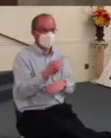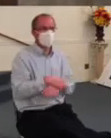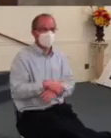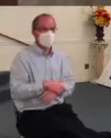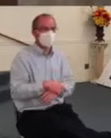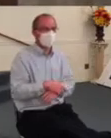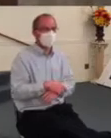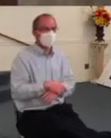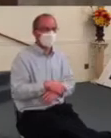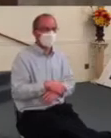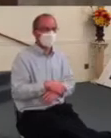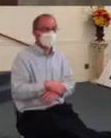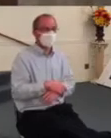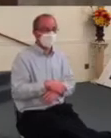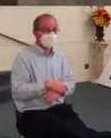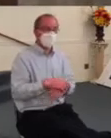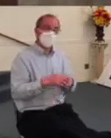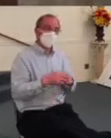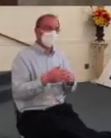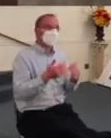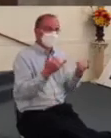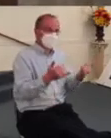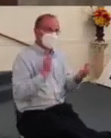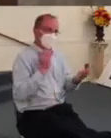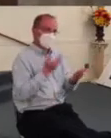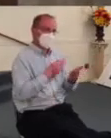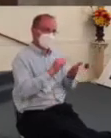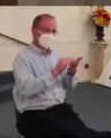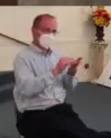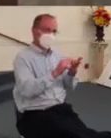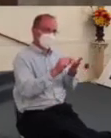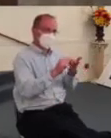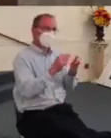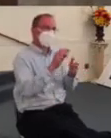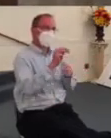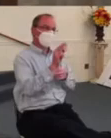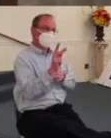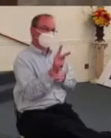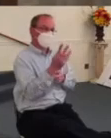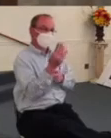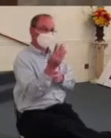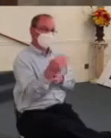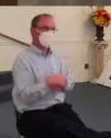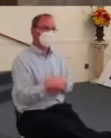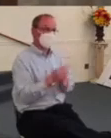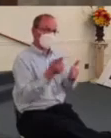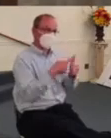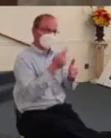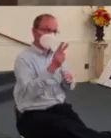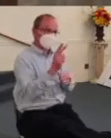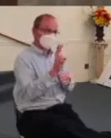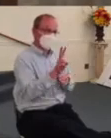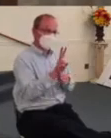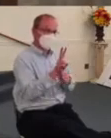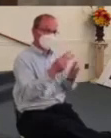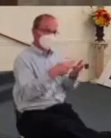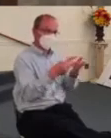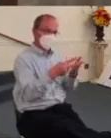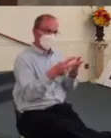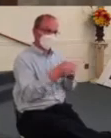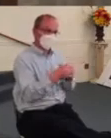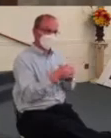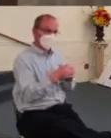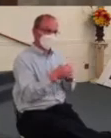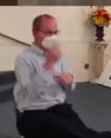our text of Mark 14 and those first two verses. And I think we understand a little